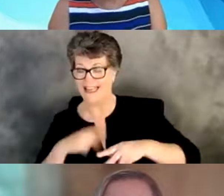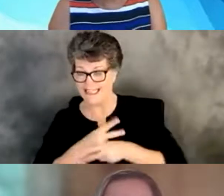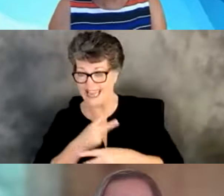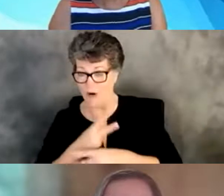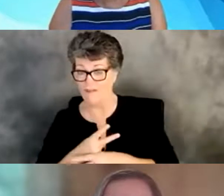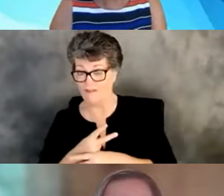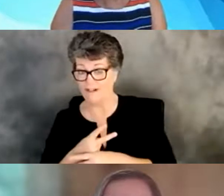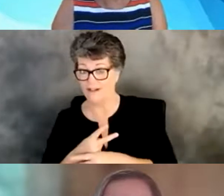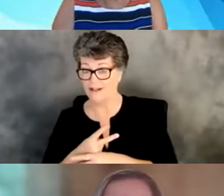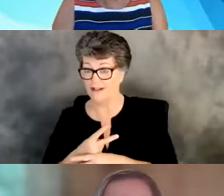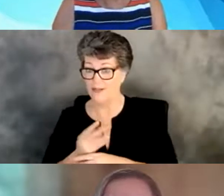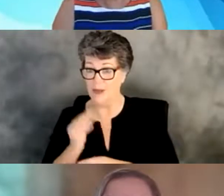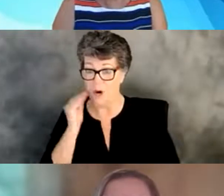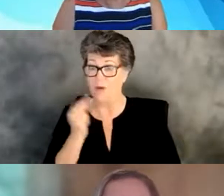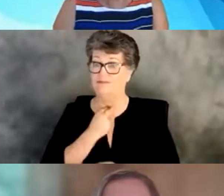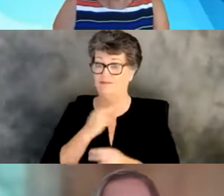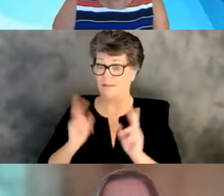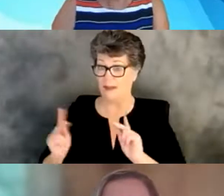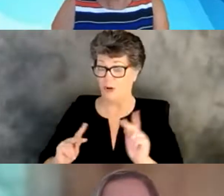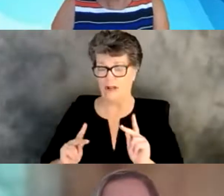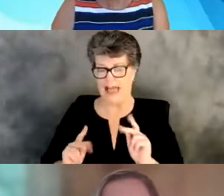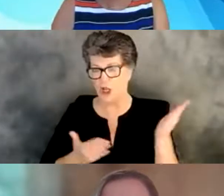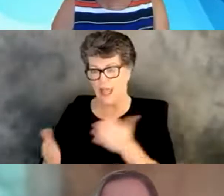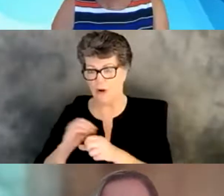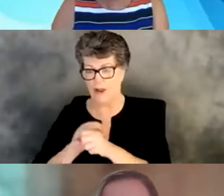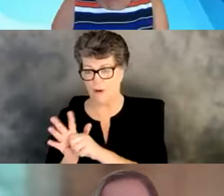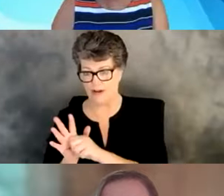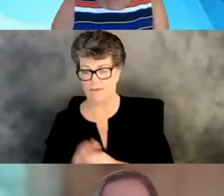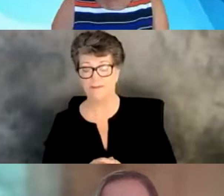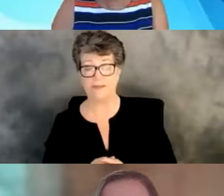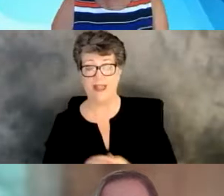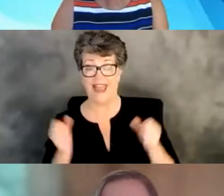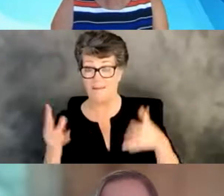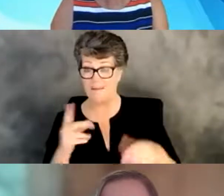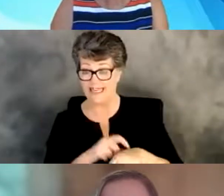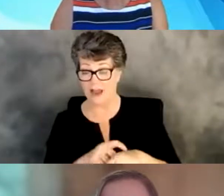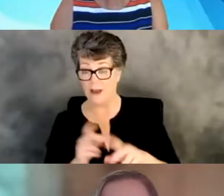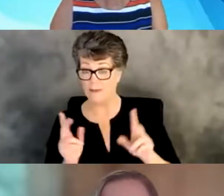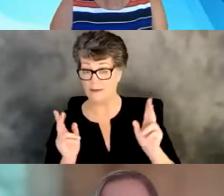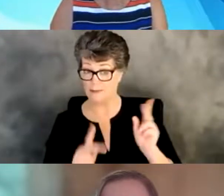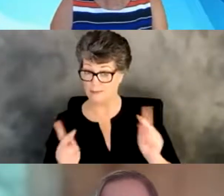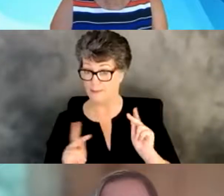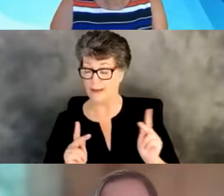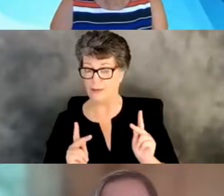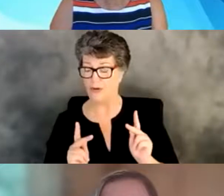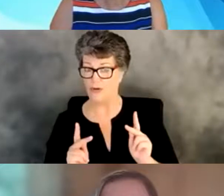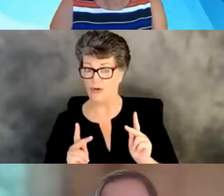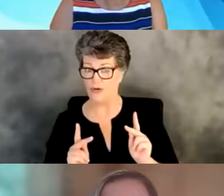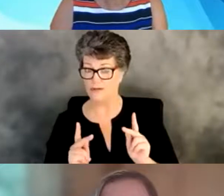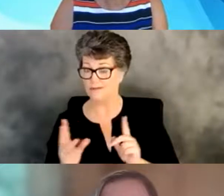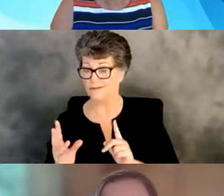possibly be carriers. And in many cases, people contacted